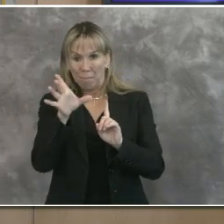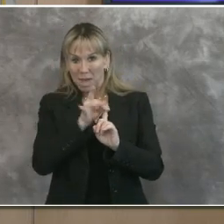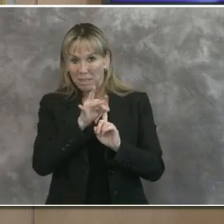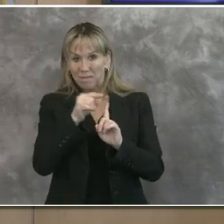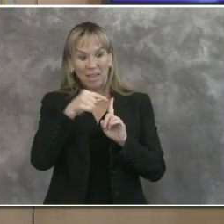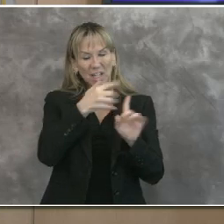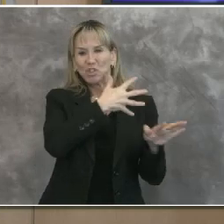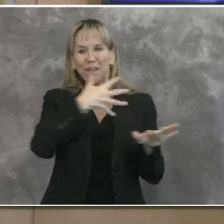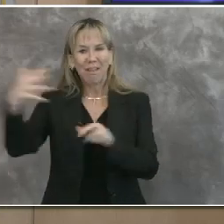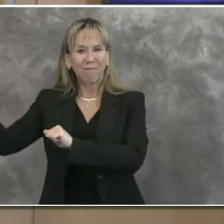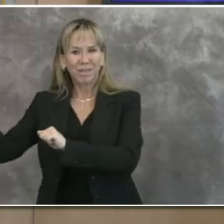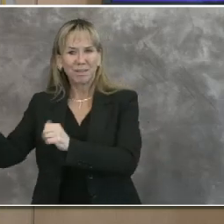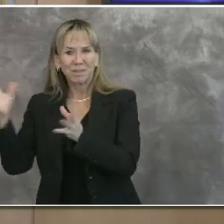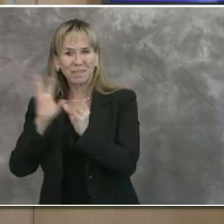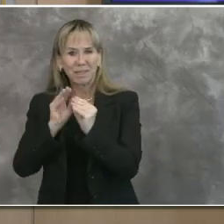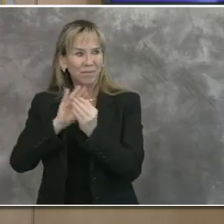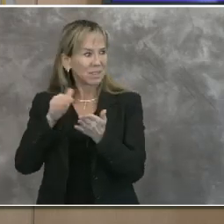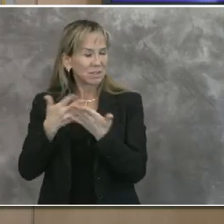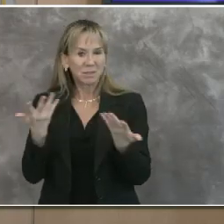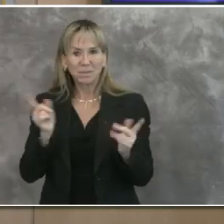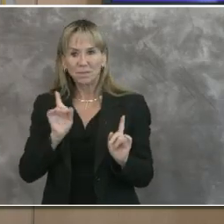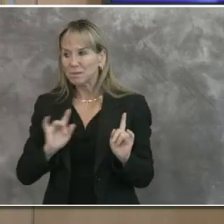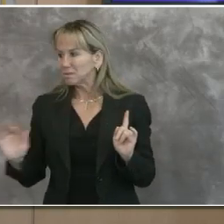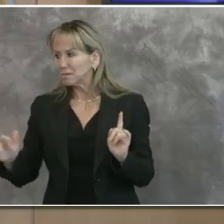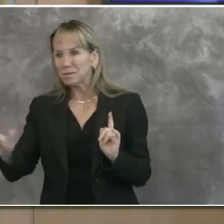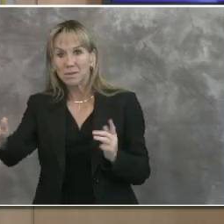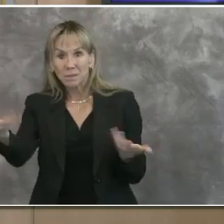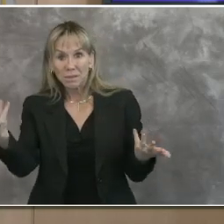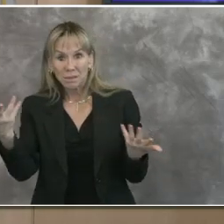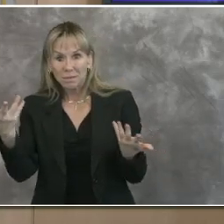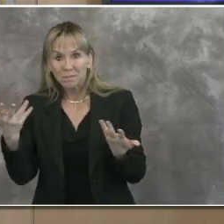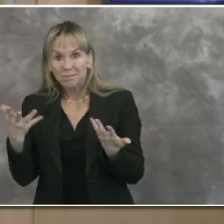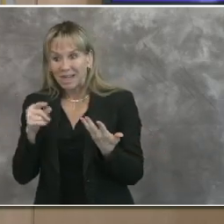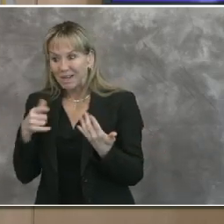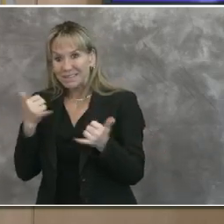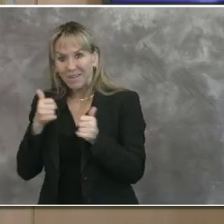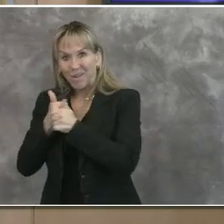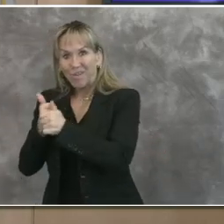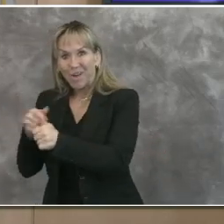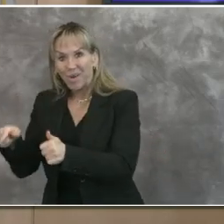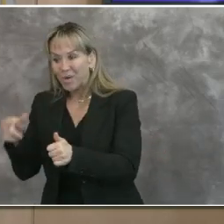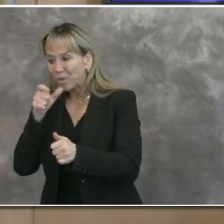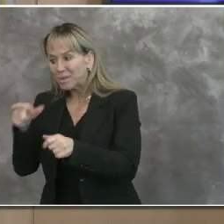the facility? Okay, Dr. McDonald's going to respond.